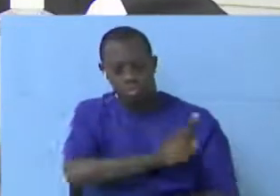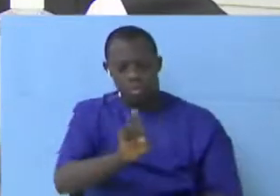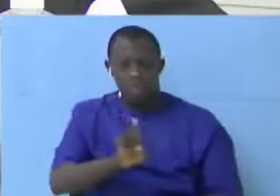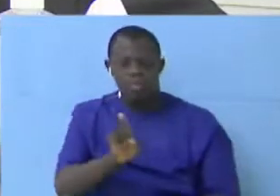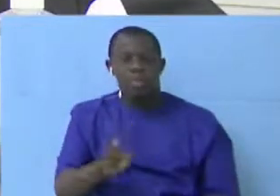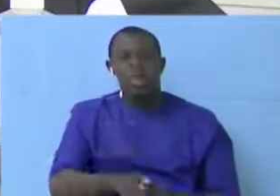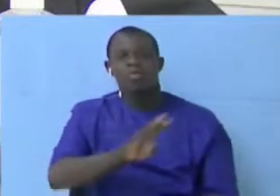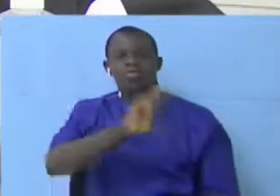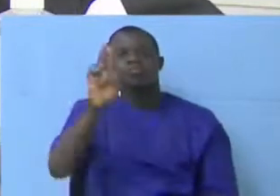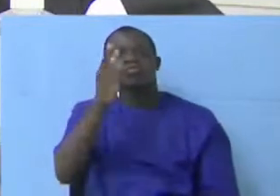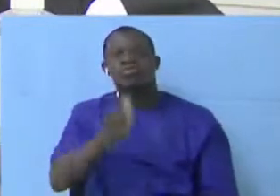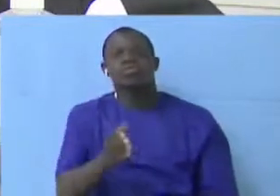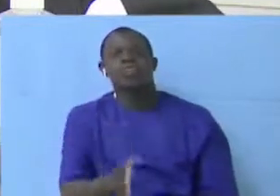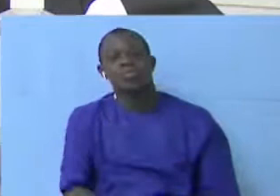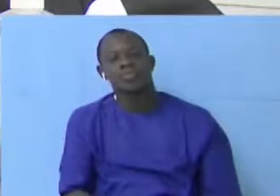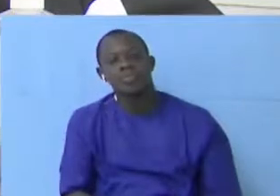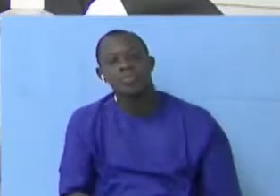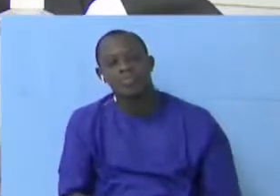is not true.